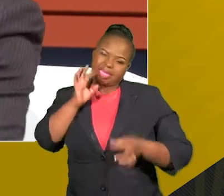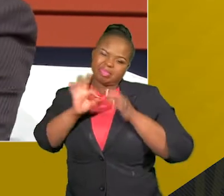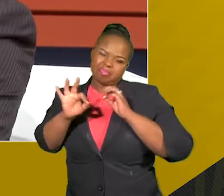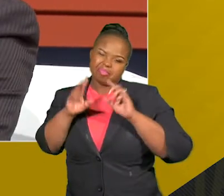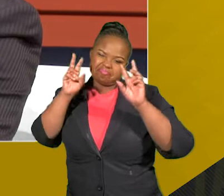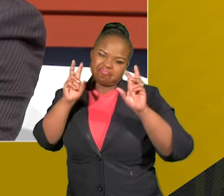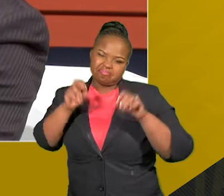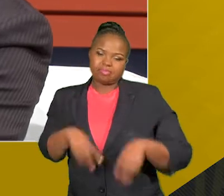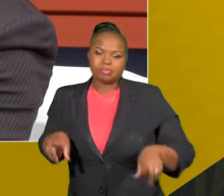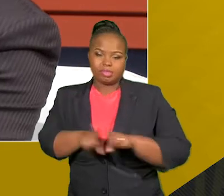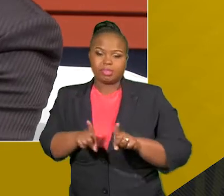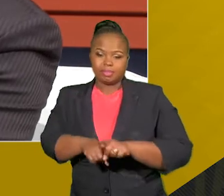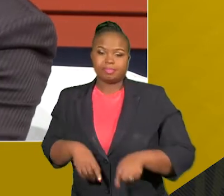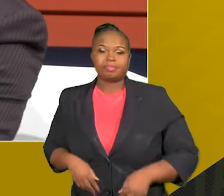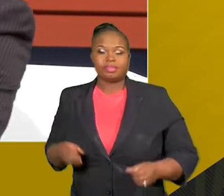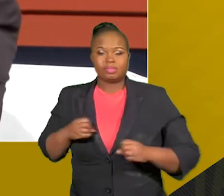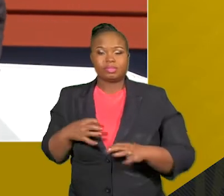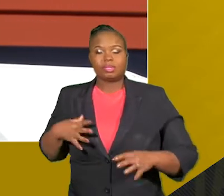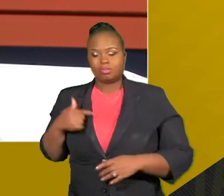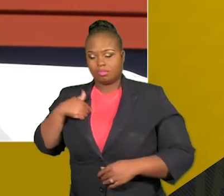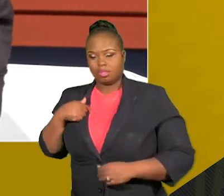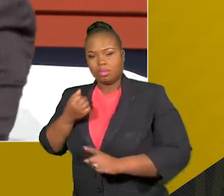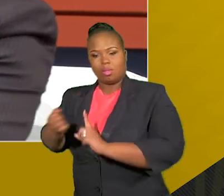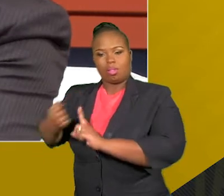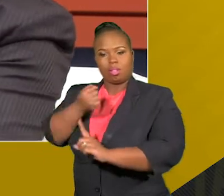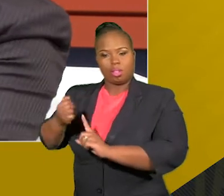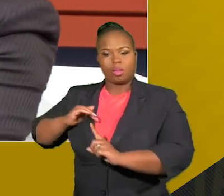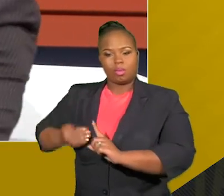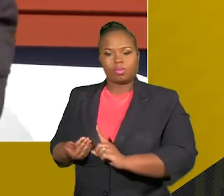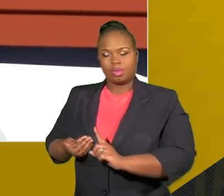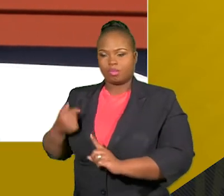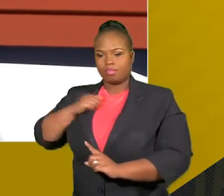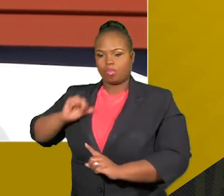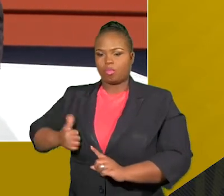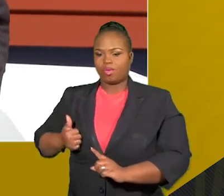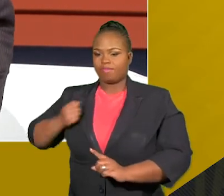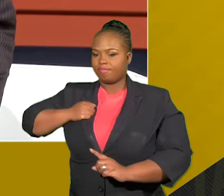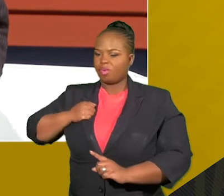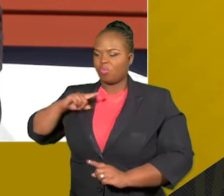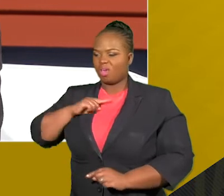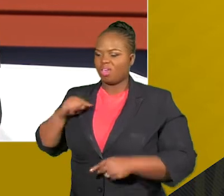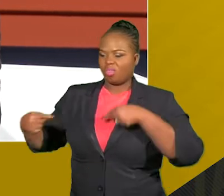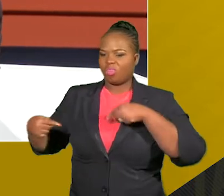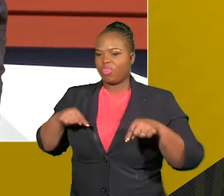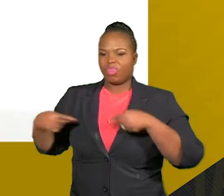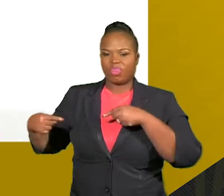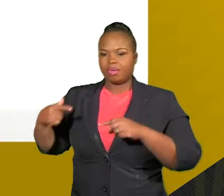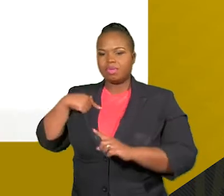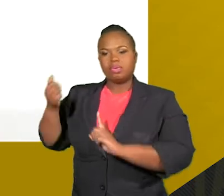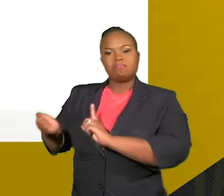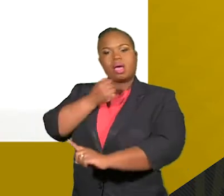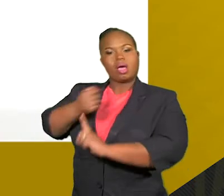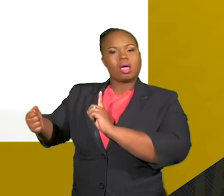Sahore, kige thoma ke betham side waka because reafapa na nali na ka dipolelo. That